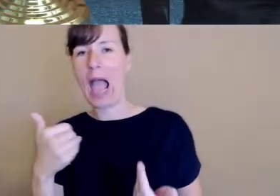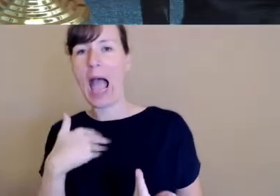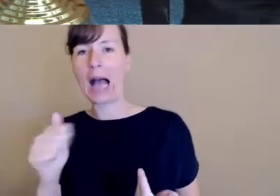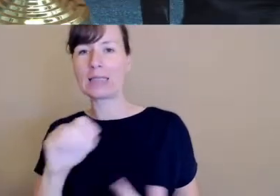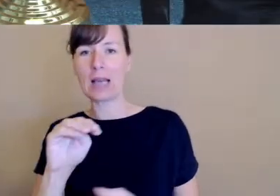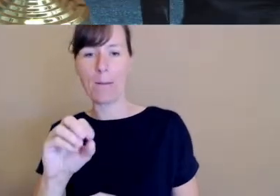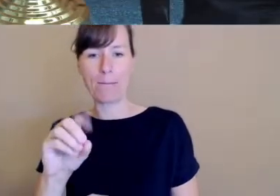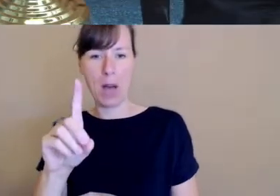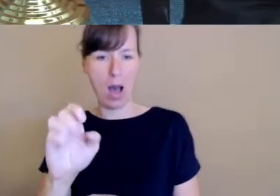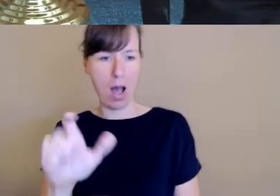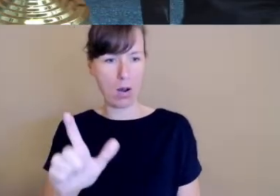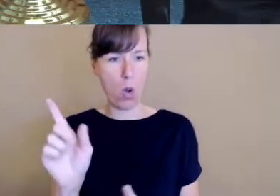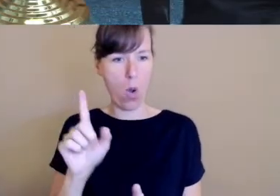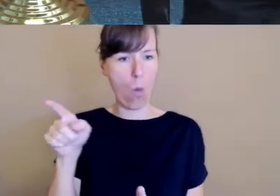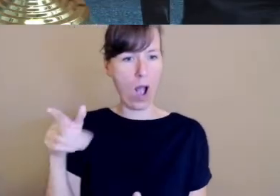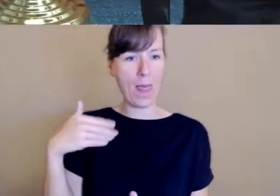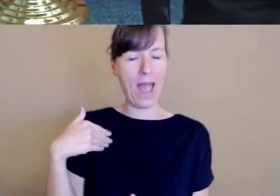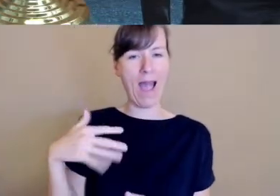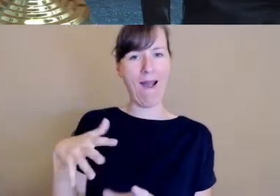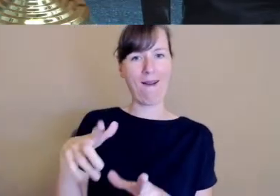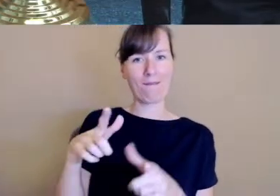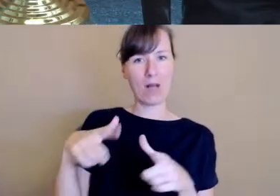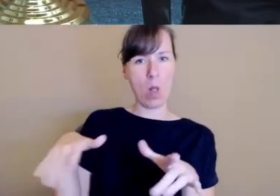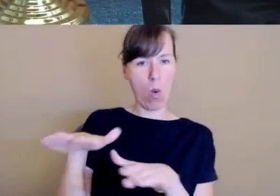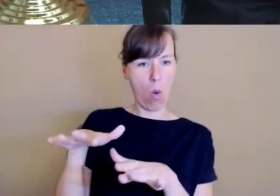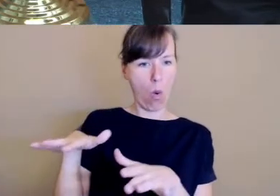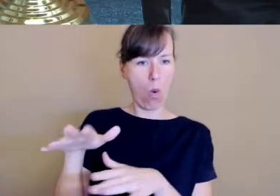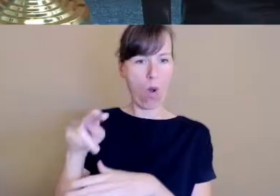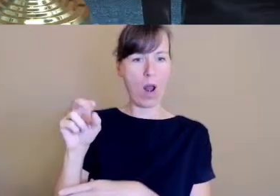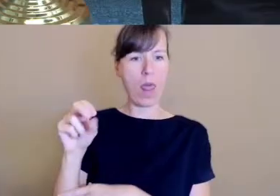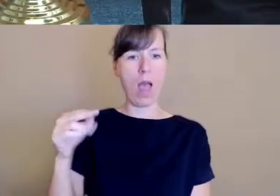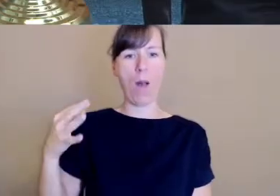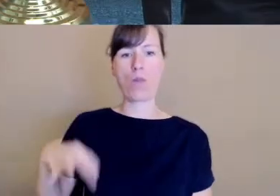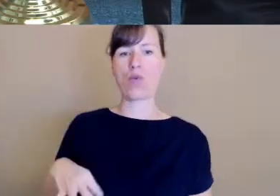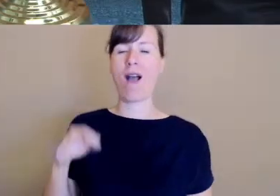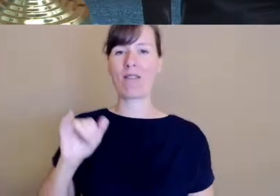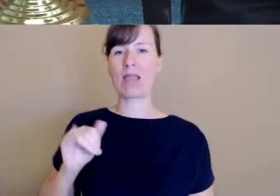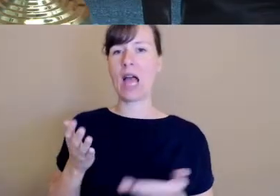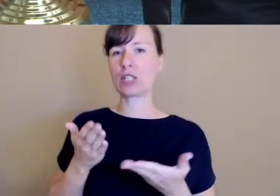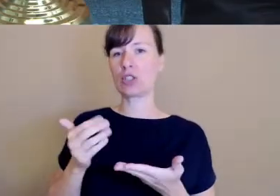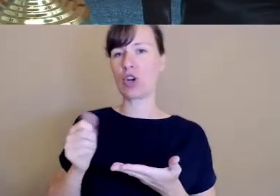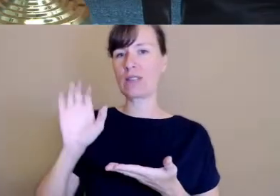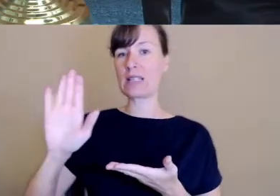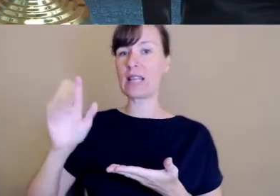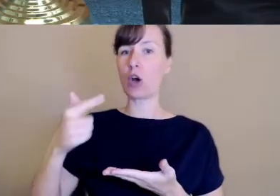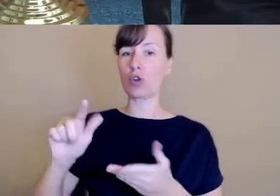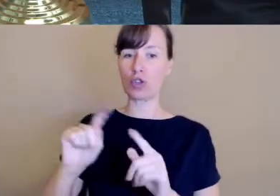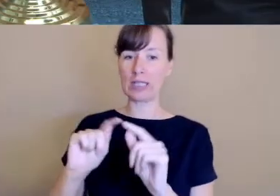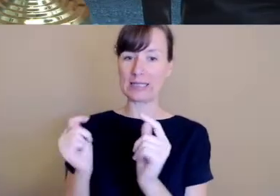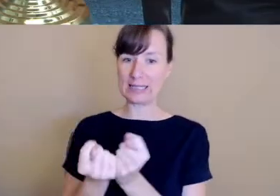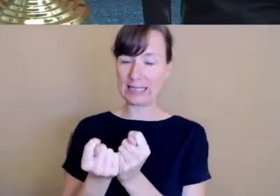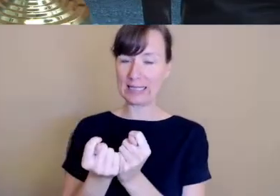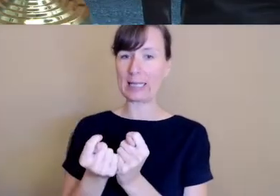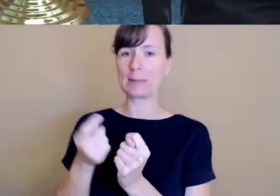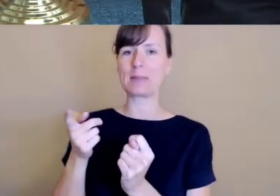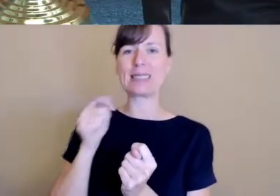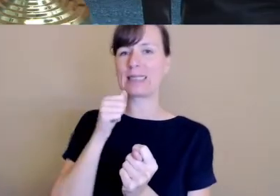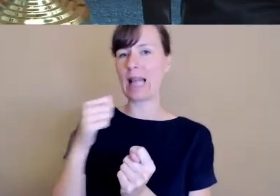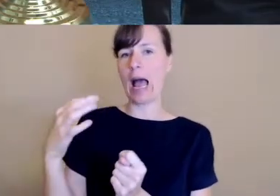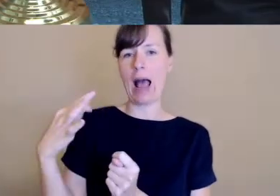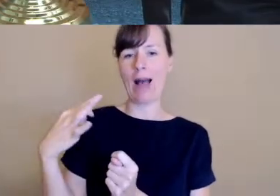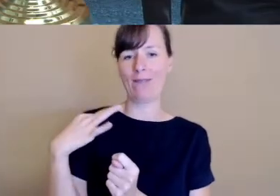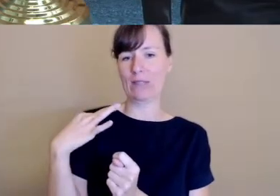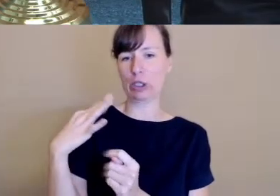not an official advisory body in the traditional sense in Cheverly, but that they have